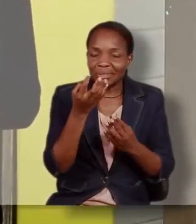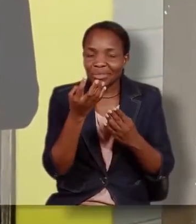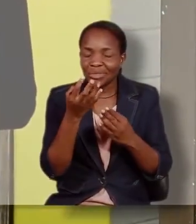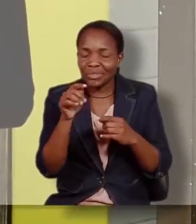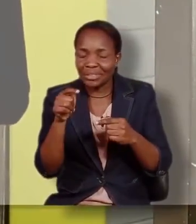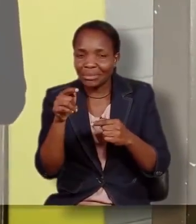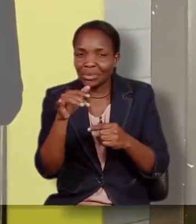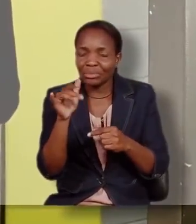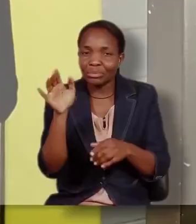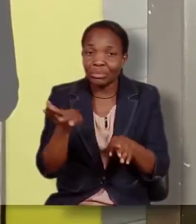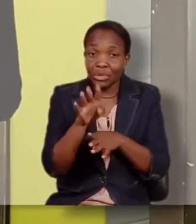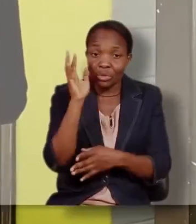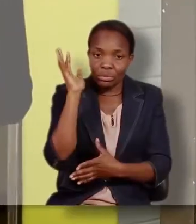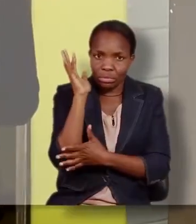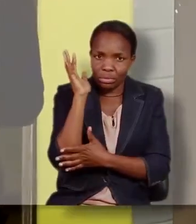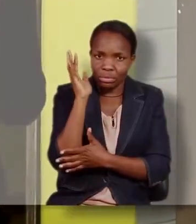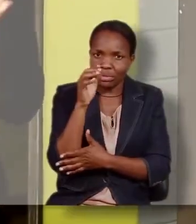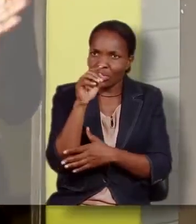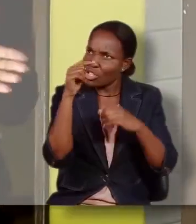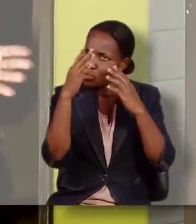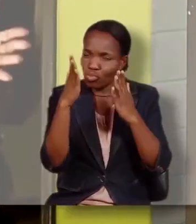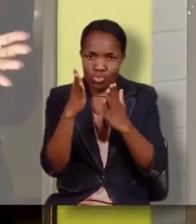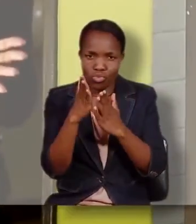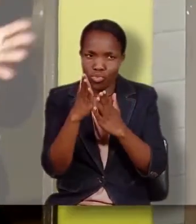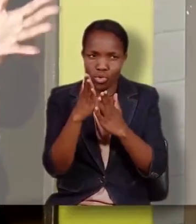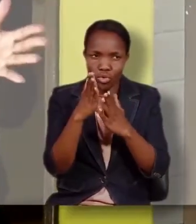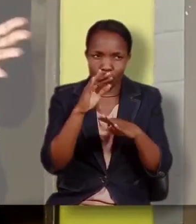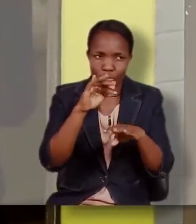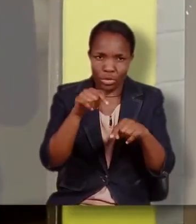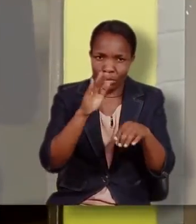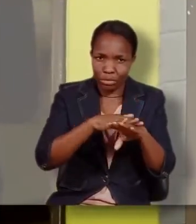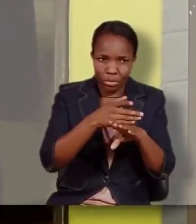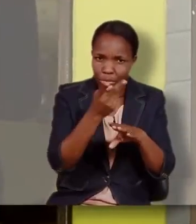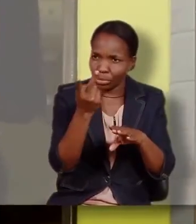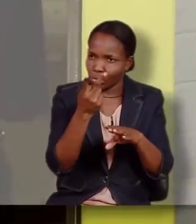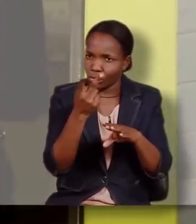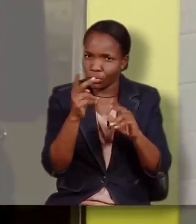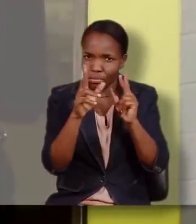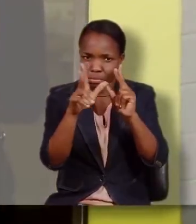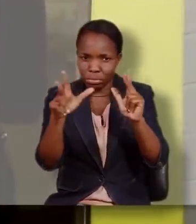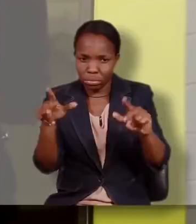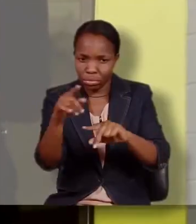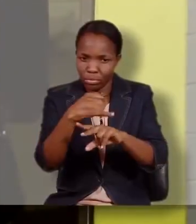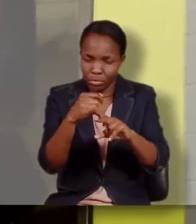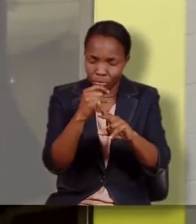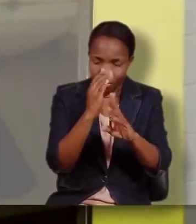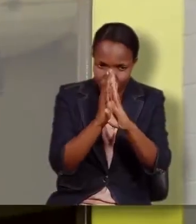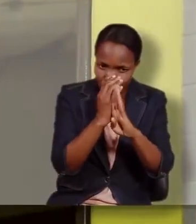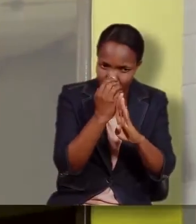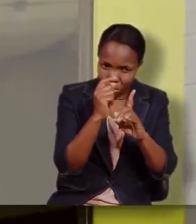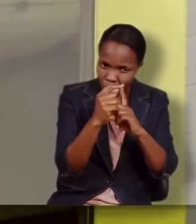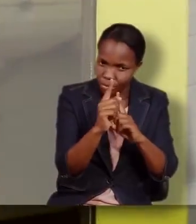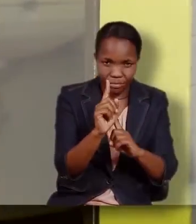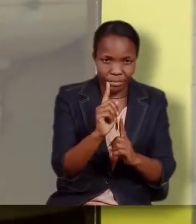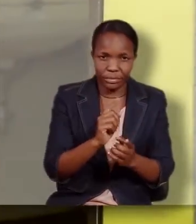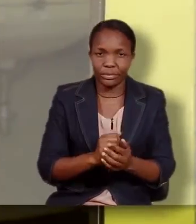scare, viewers. The world is in fact okay. There is no such things as public areas for specific races only.